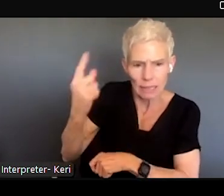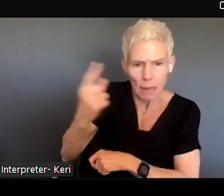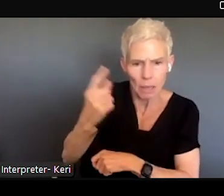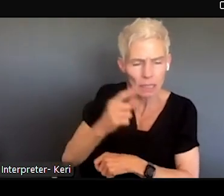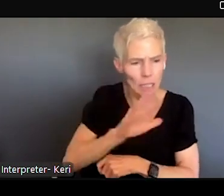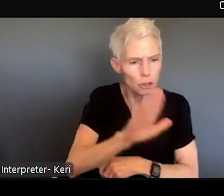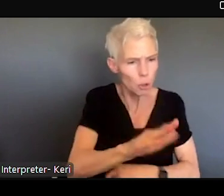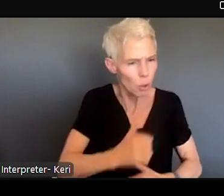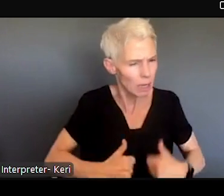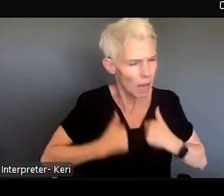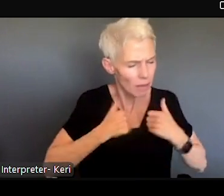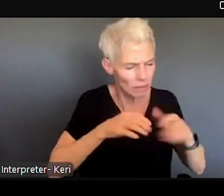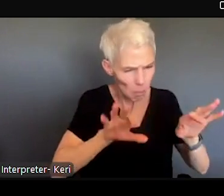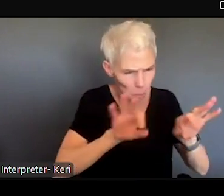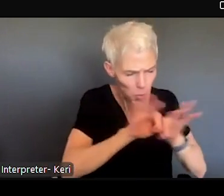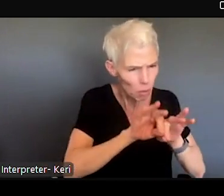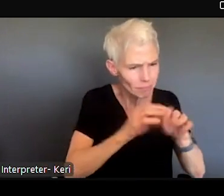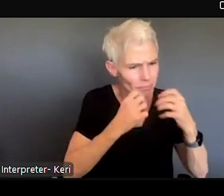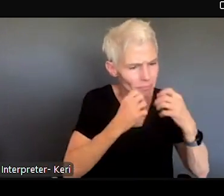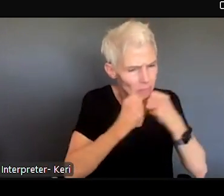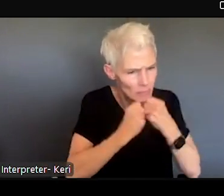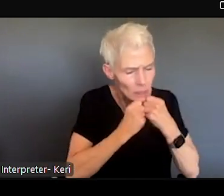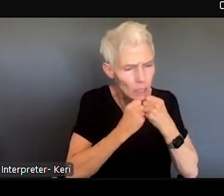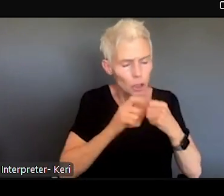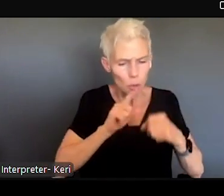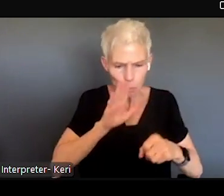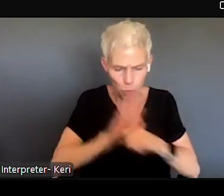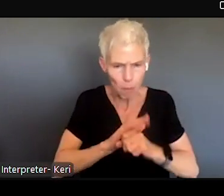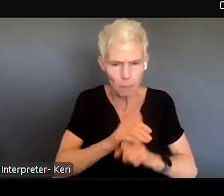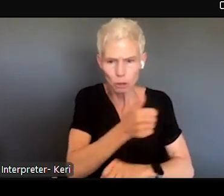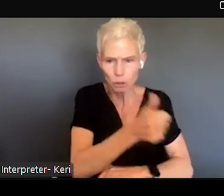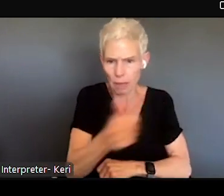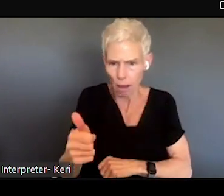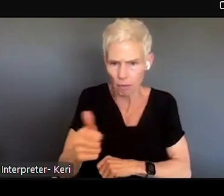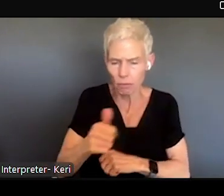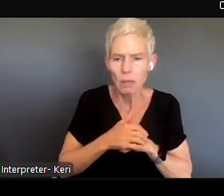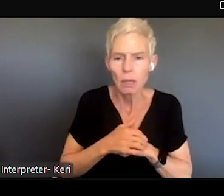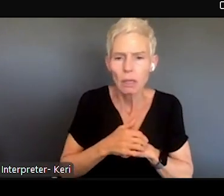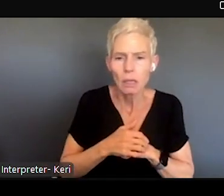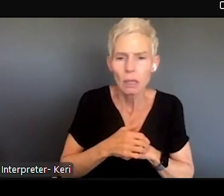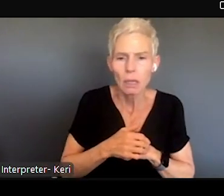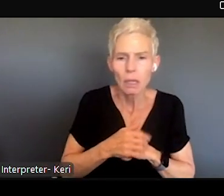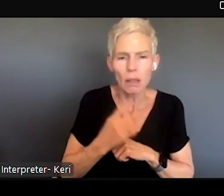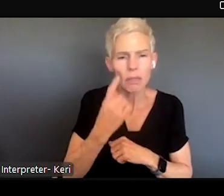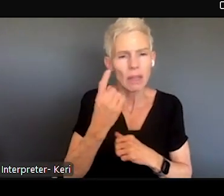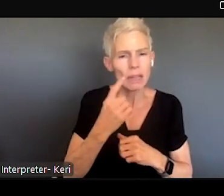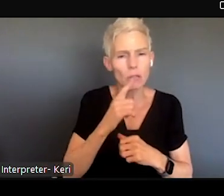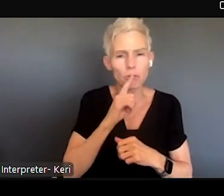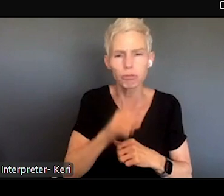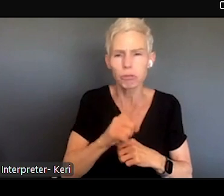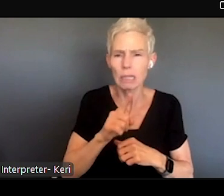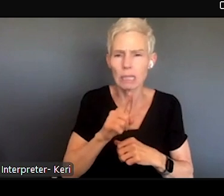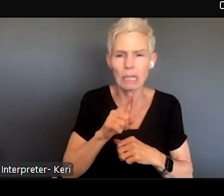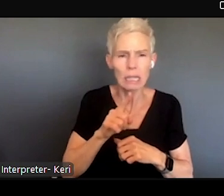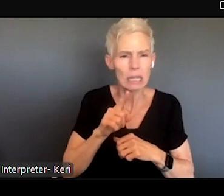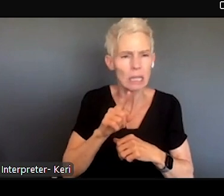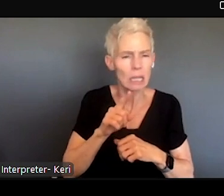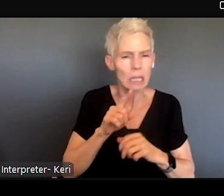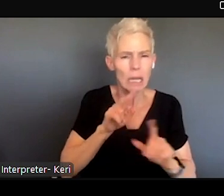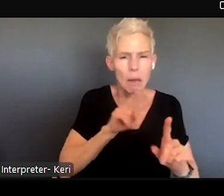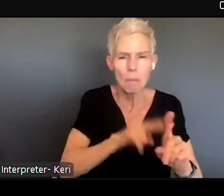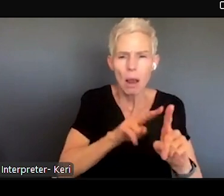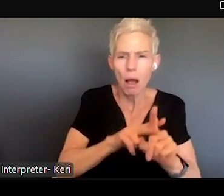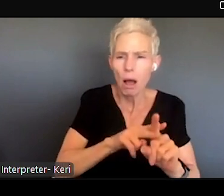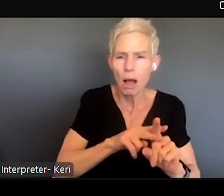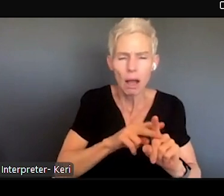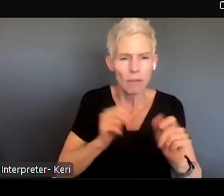making a promise to yourself. And the thing that is so universally appealing